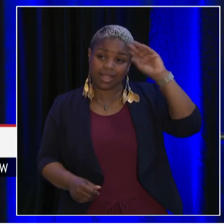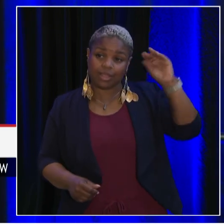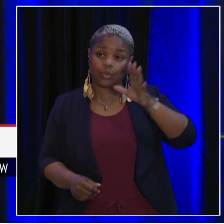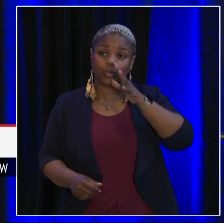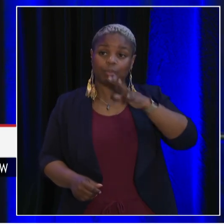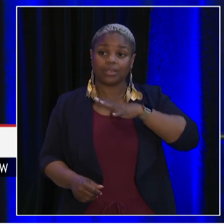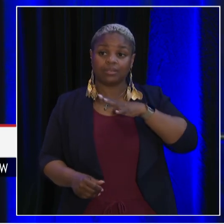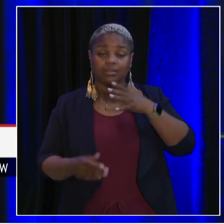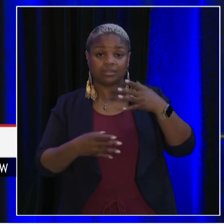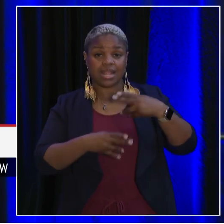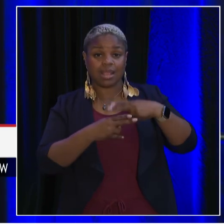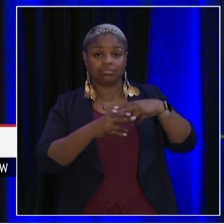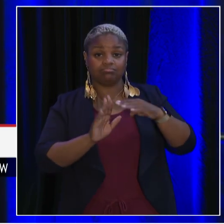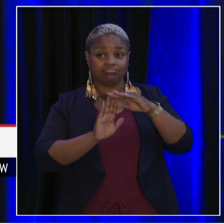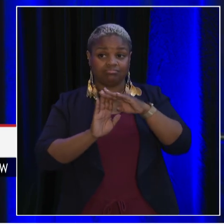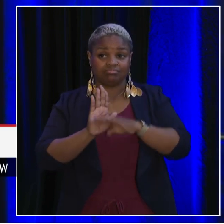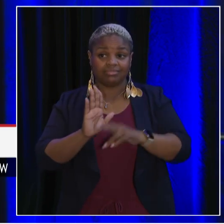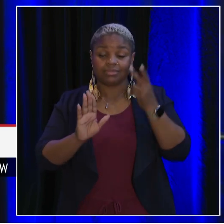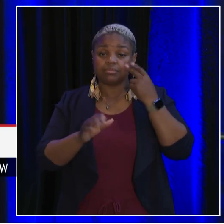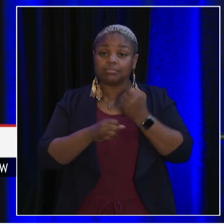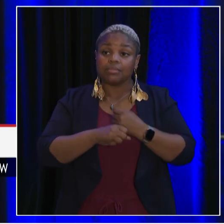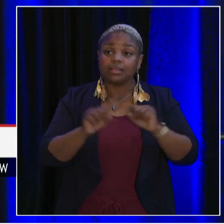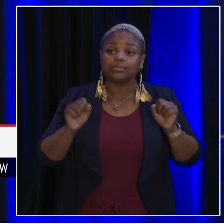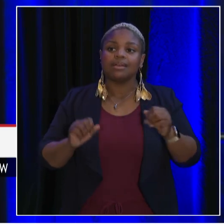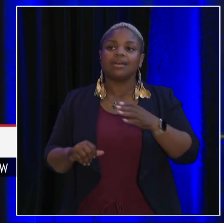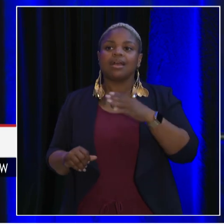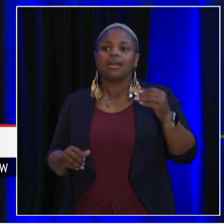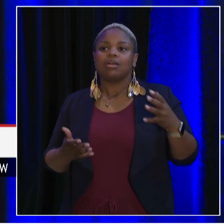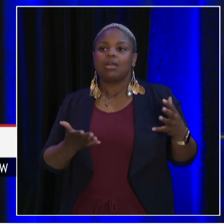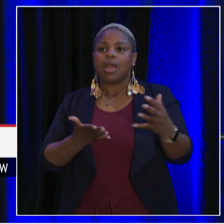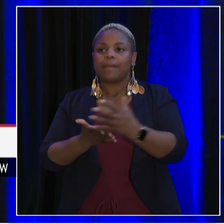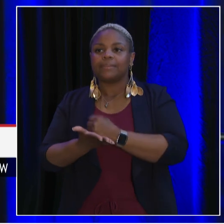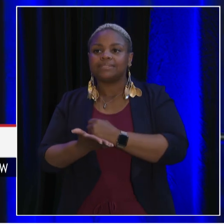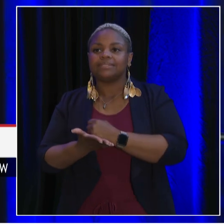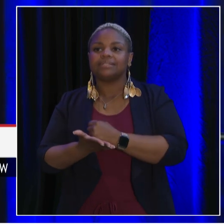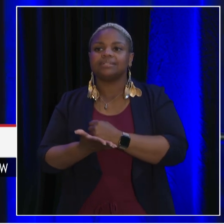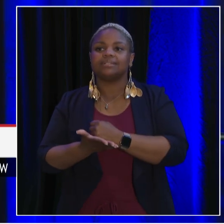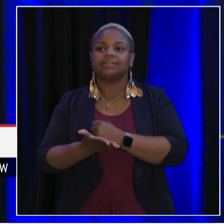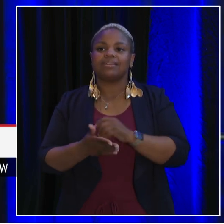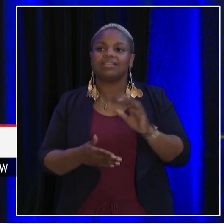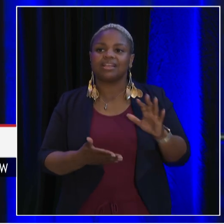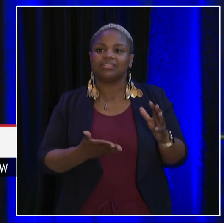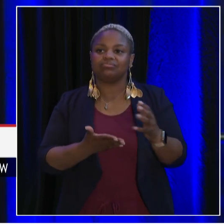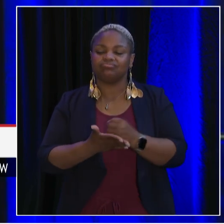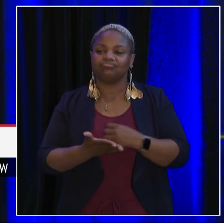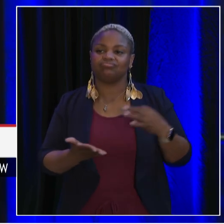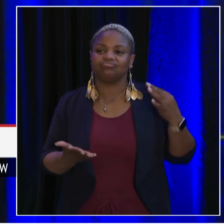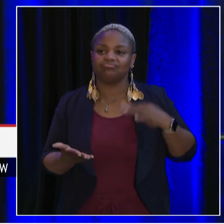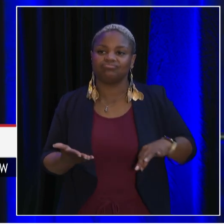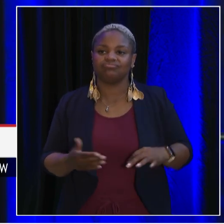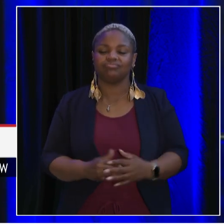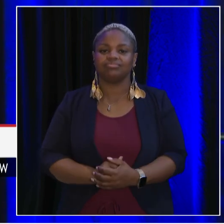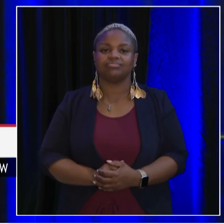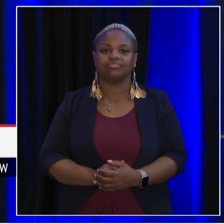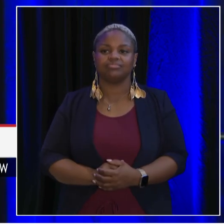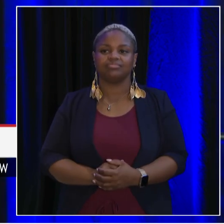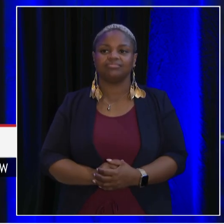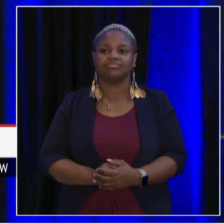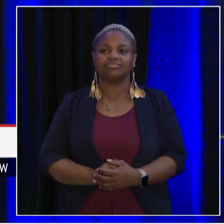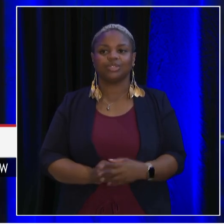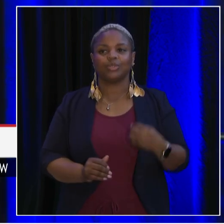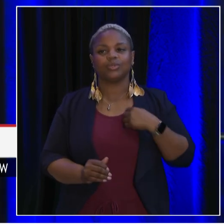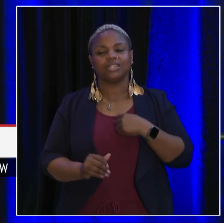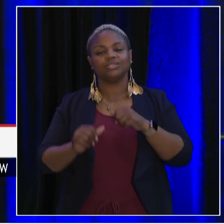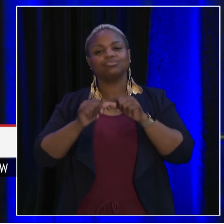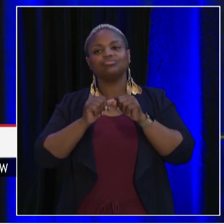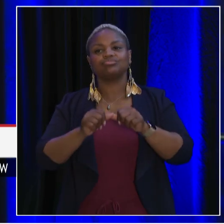they were compensated. Men and women who were compensated that we gather here today to push forward in